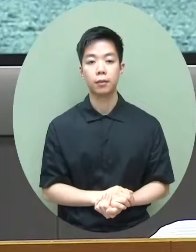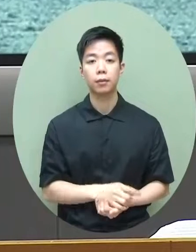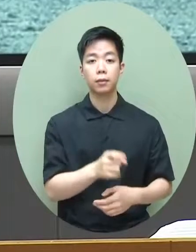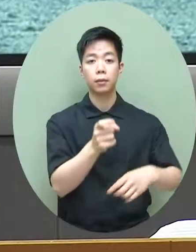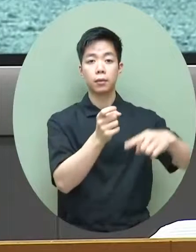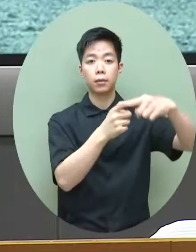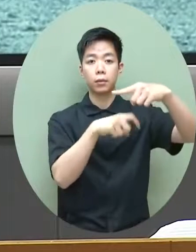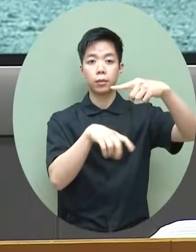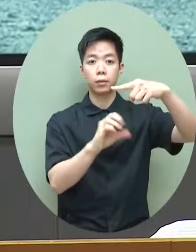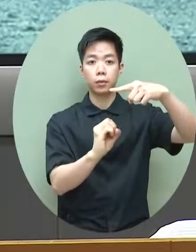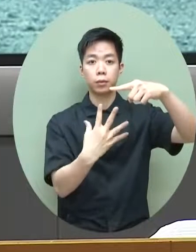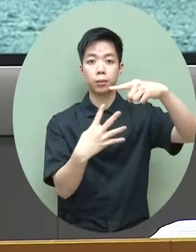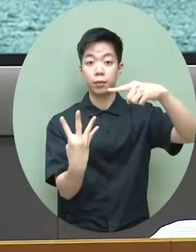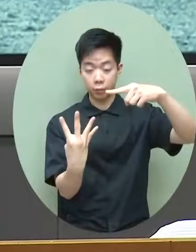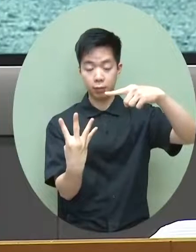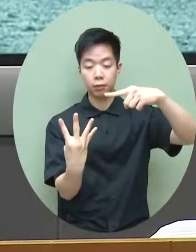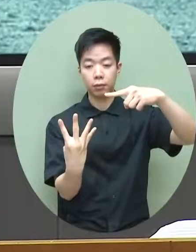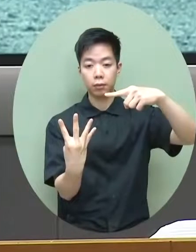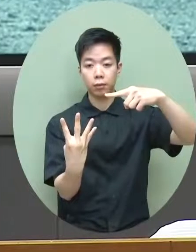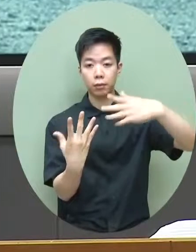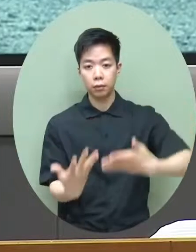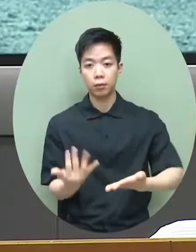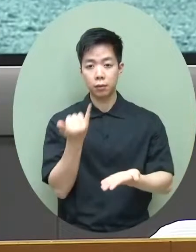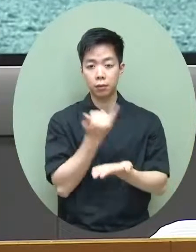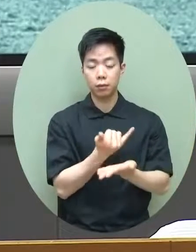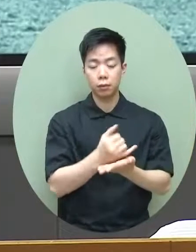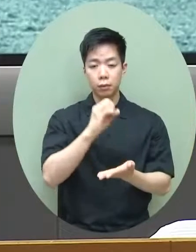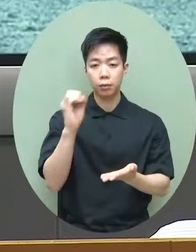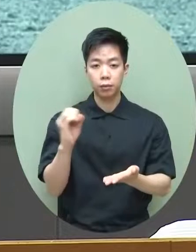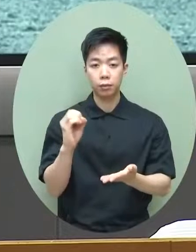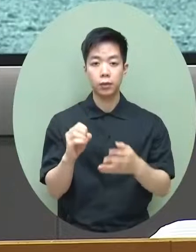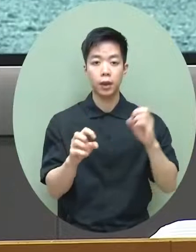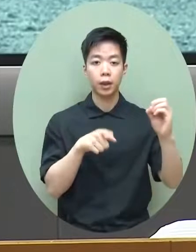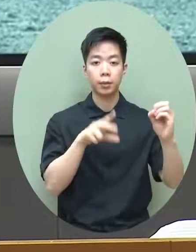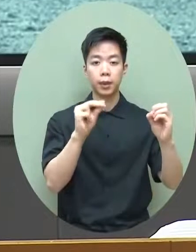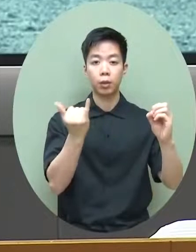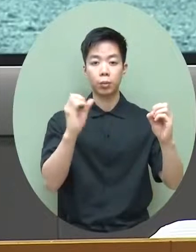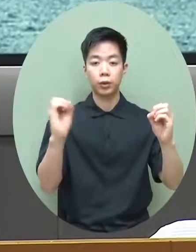9,054 cases. So the gross death rate at the moment is